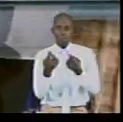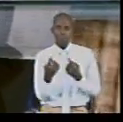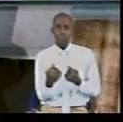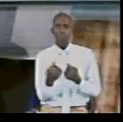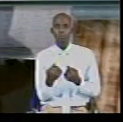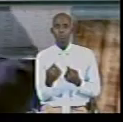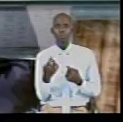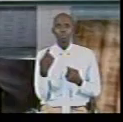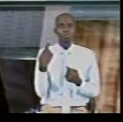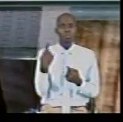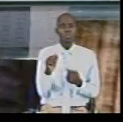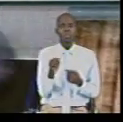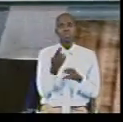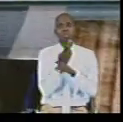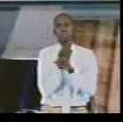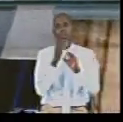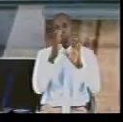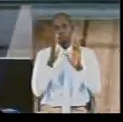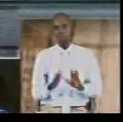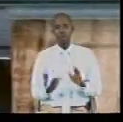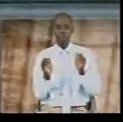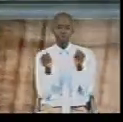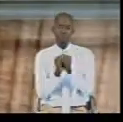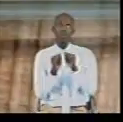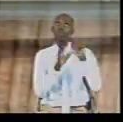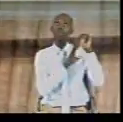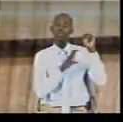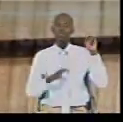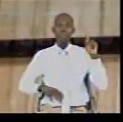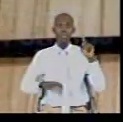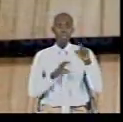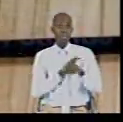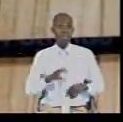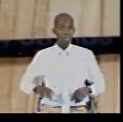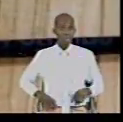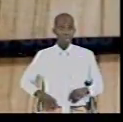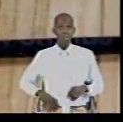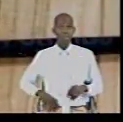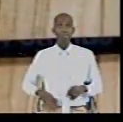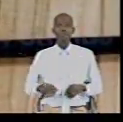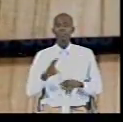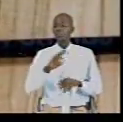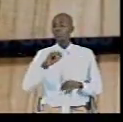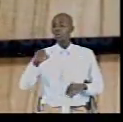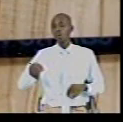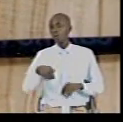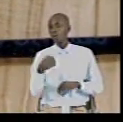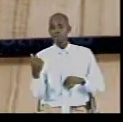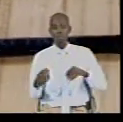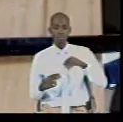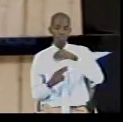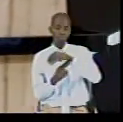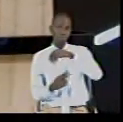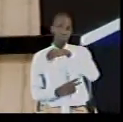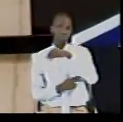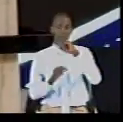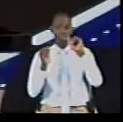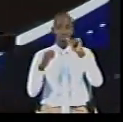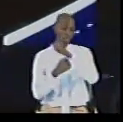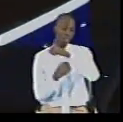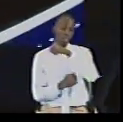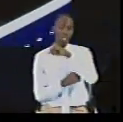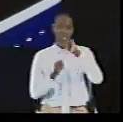or redeemer with him, Christ. Other foundation can no man lay than that is laid,